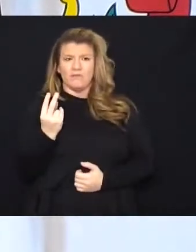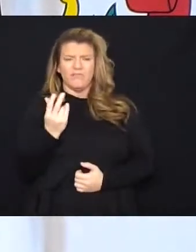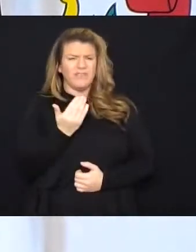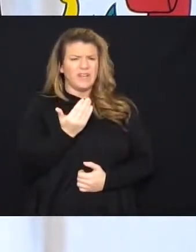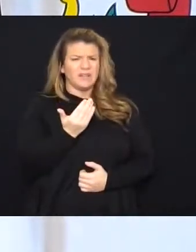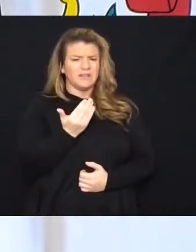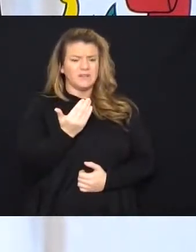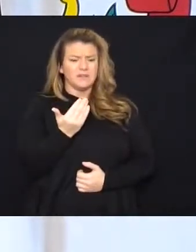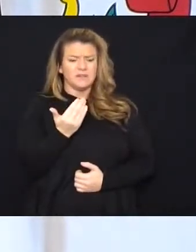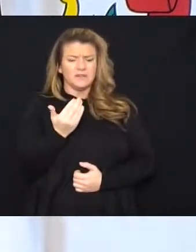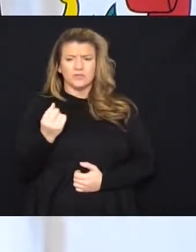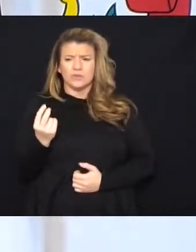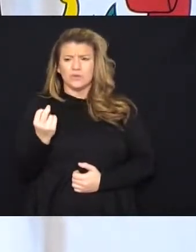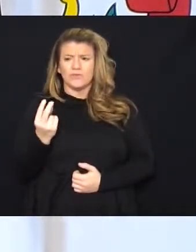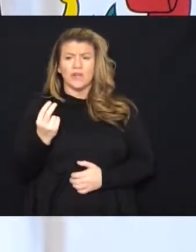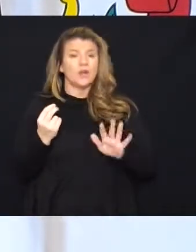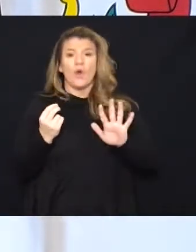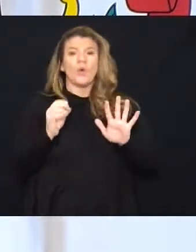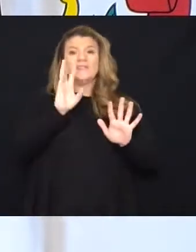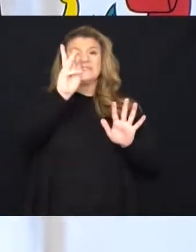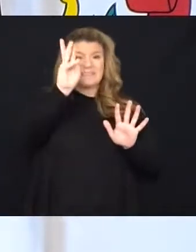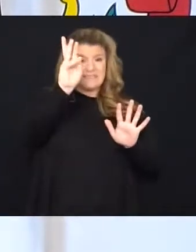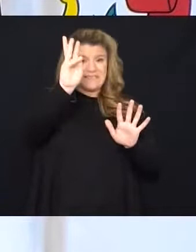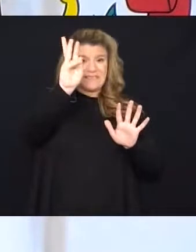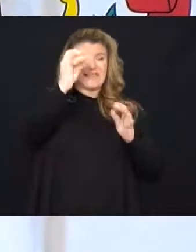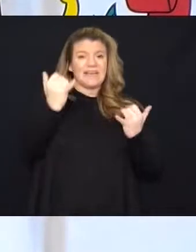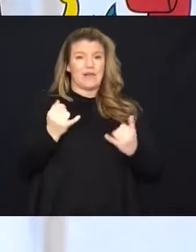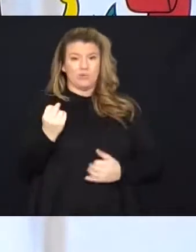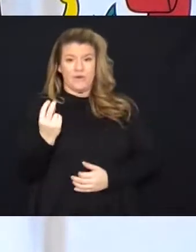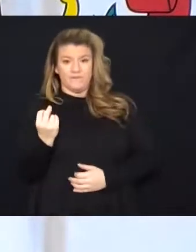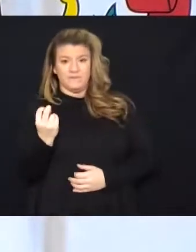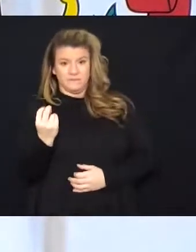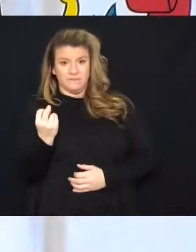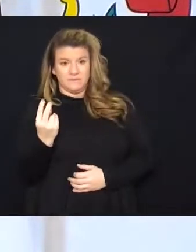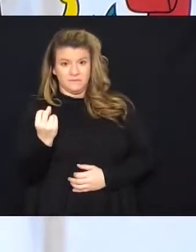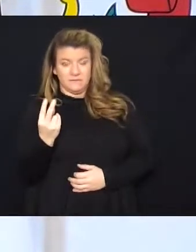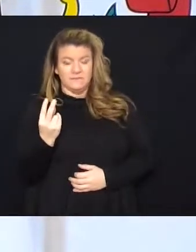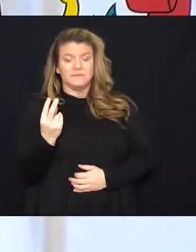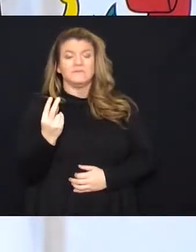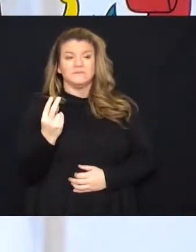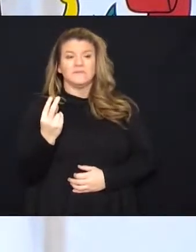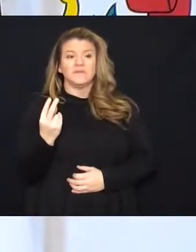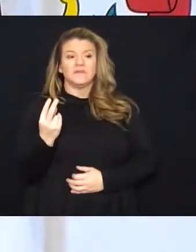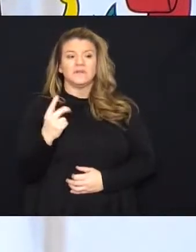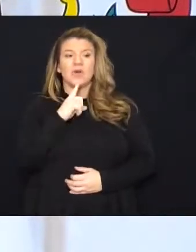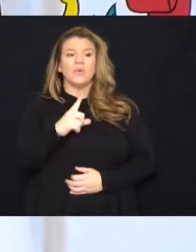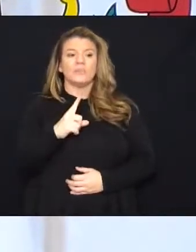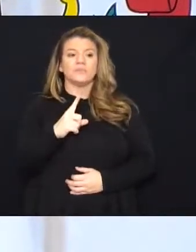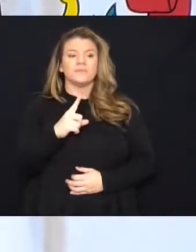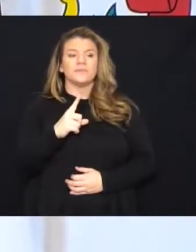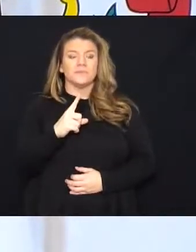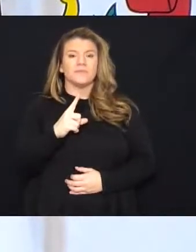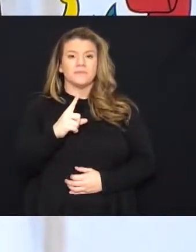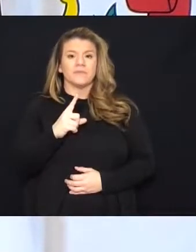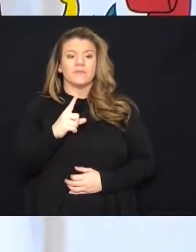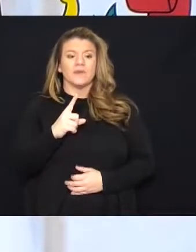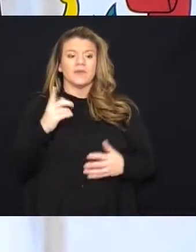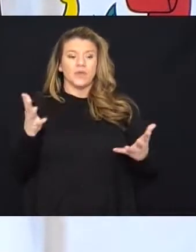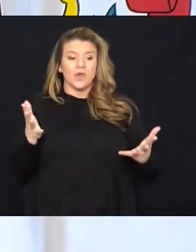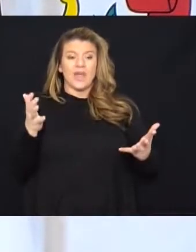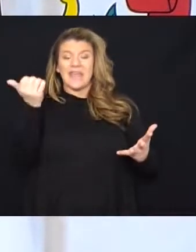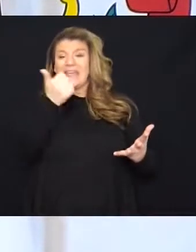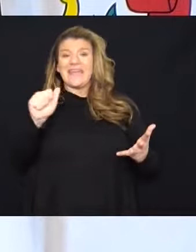15? From 16 now, we've dropped down to 12. We dropped from 16 down to 12, so you